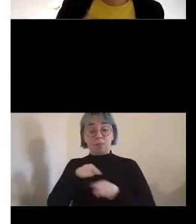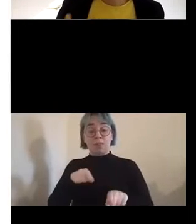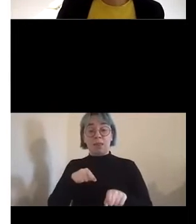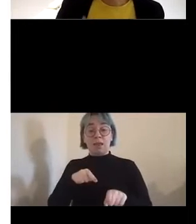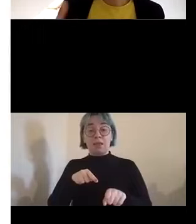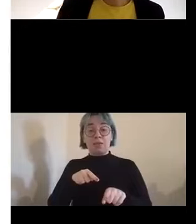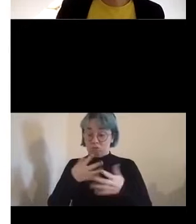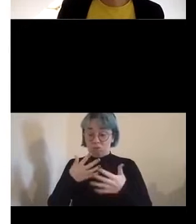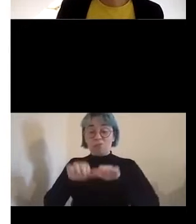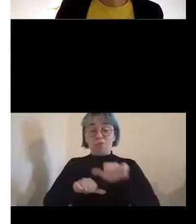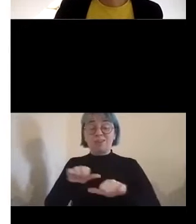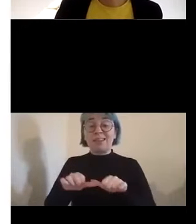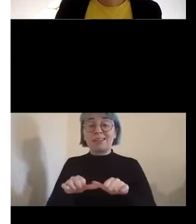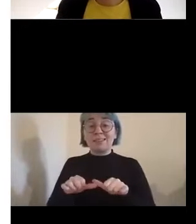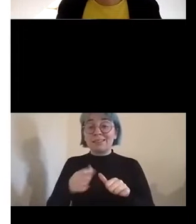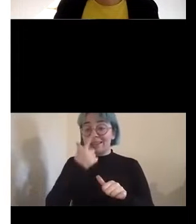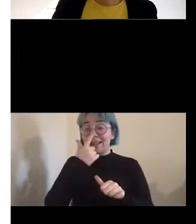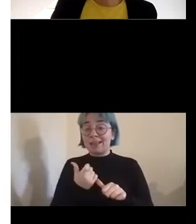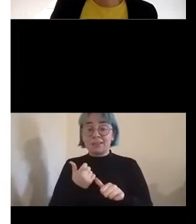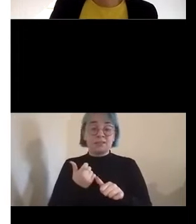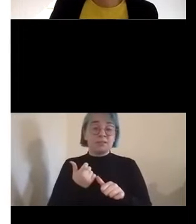the process is somehow